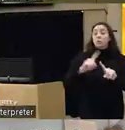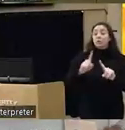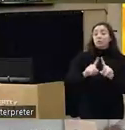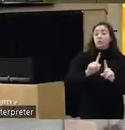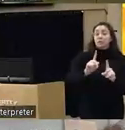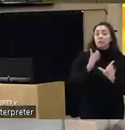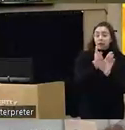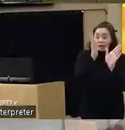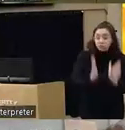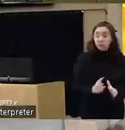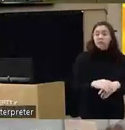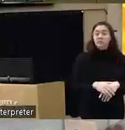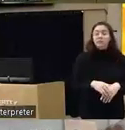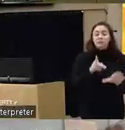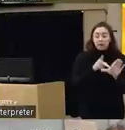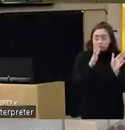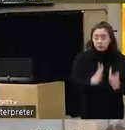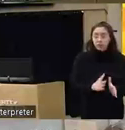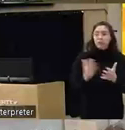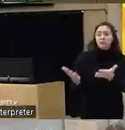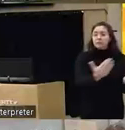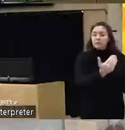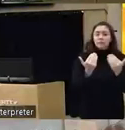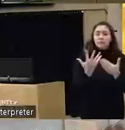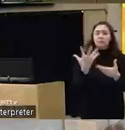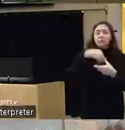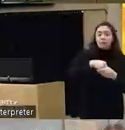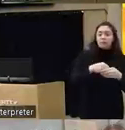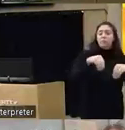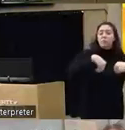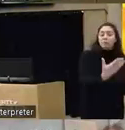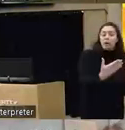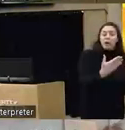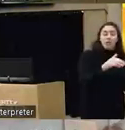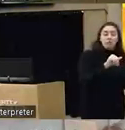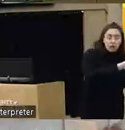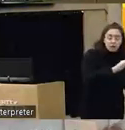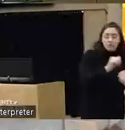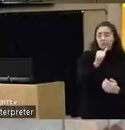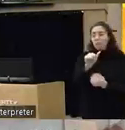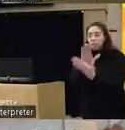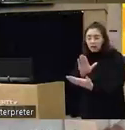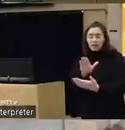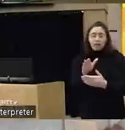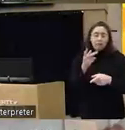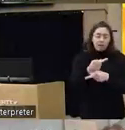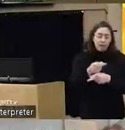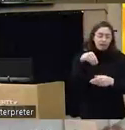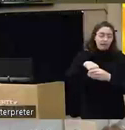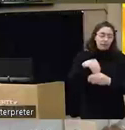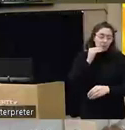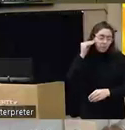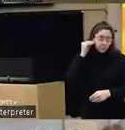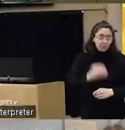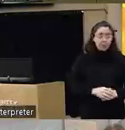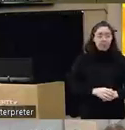oversee and support the teams and to provide both indirect and direct care within the medical home. And it was thought that this kind of model would help